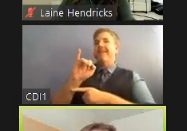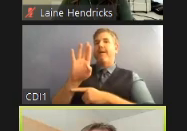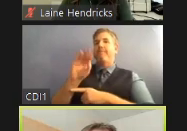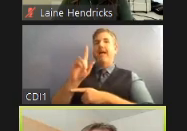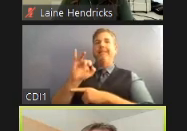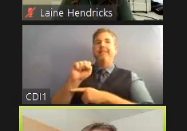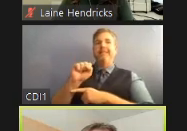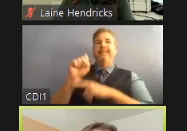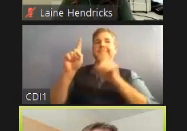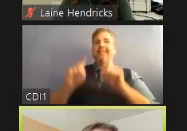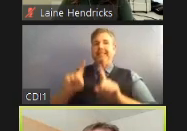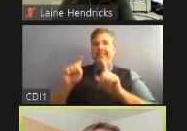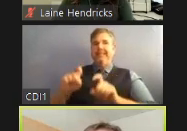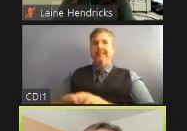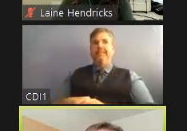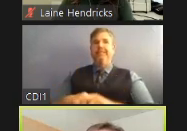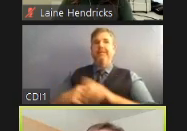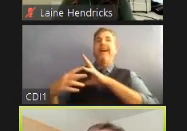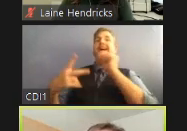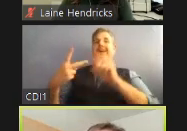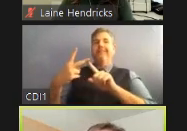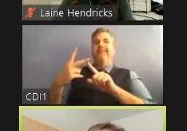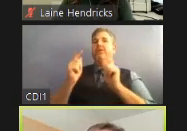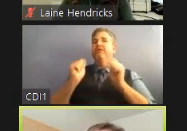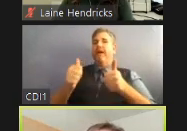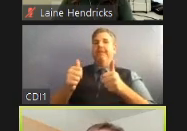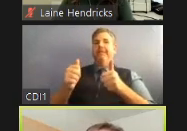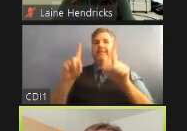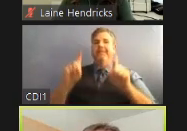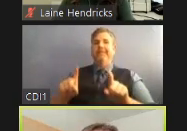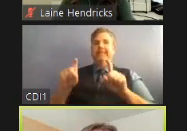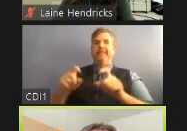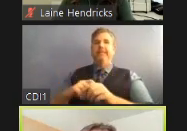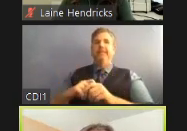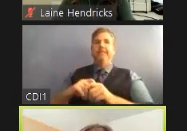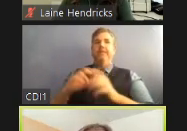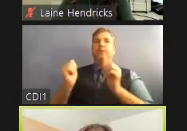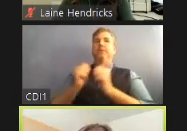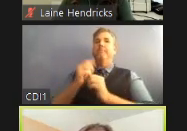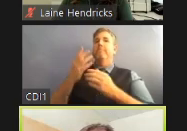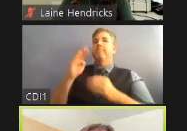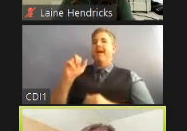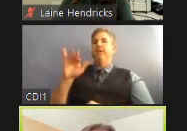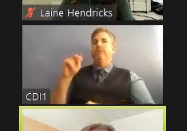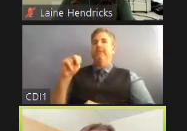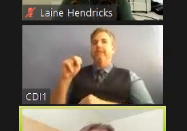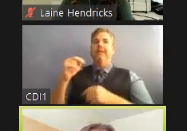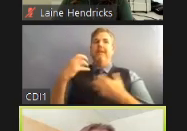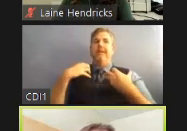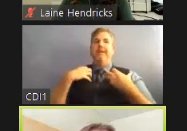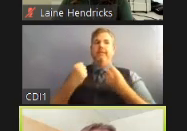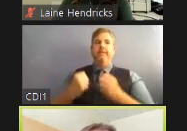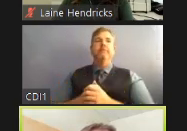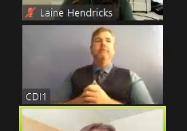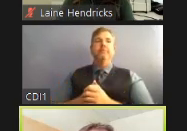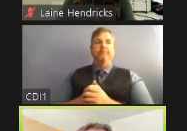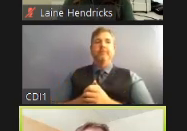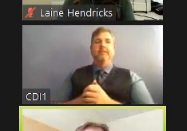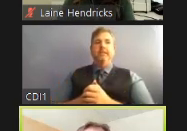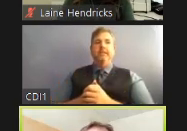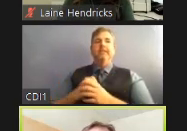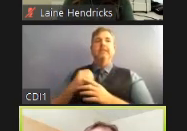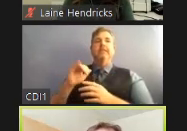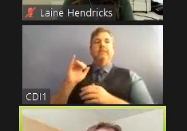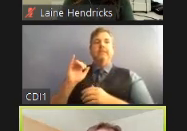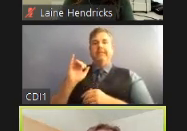with in partnership with Marin Health for that 15-minute rapid Abbott test. A Why I